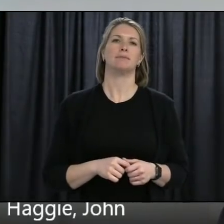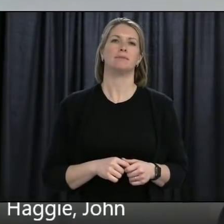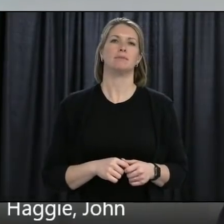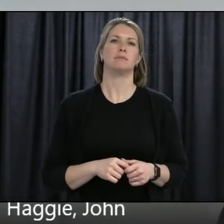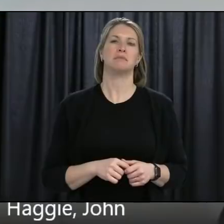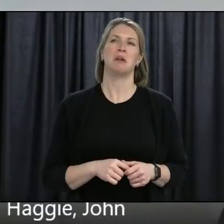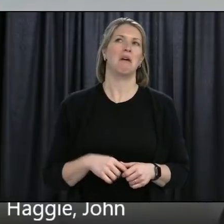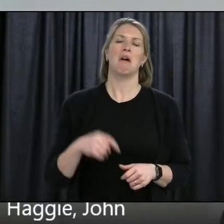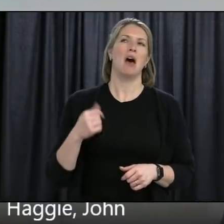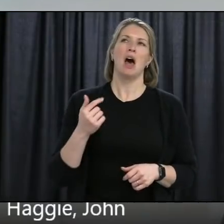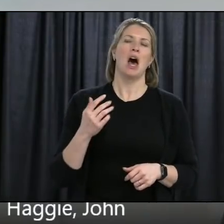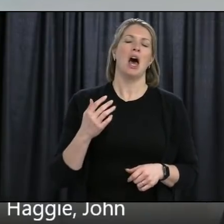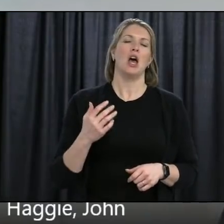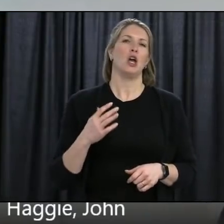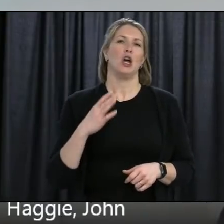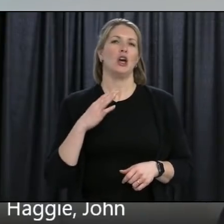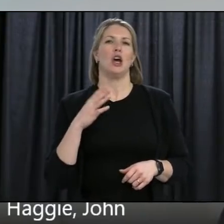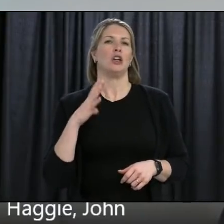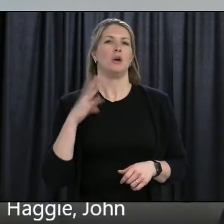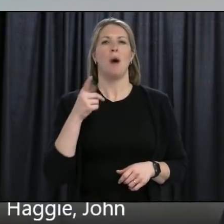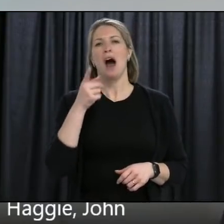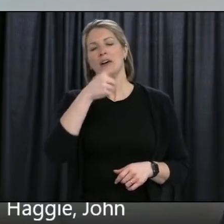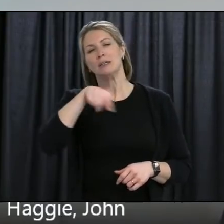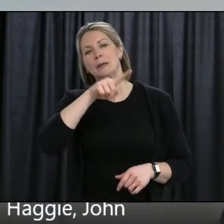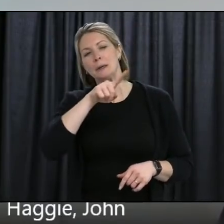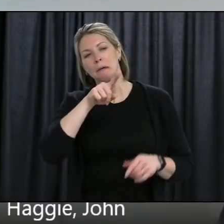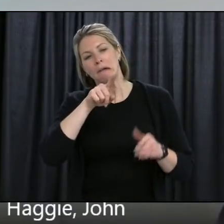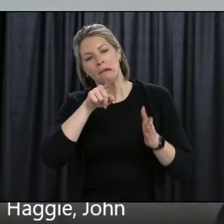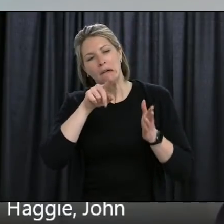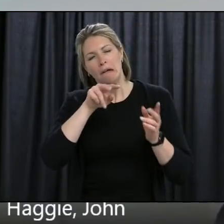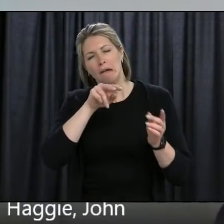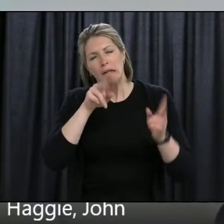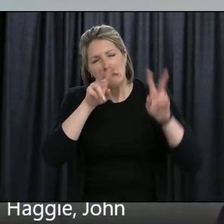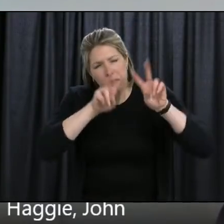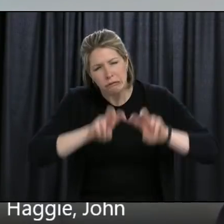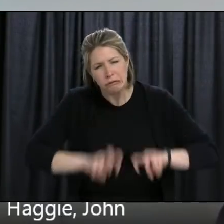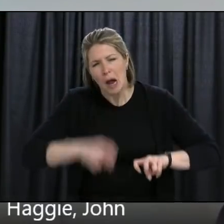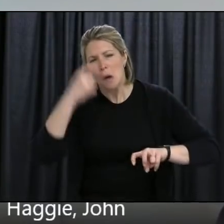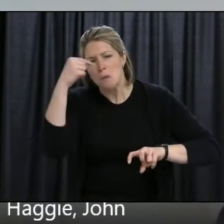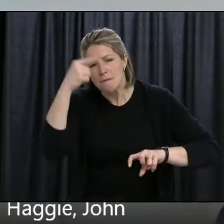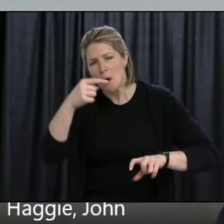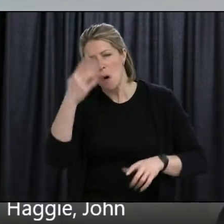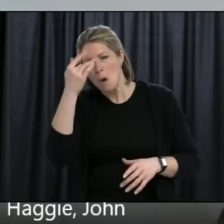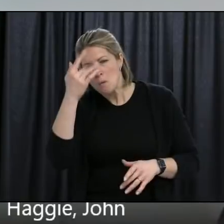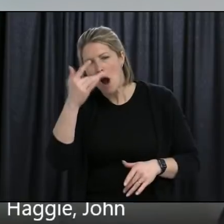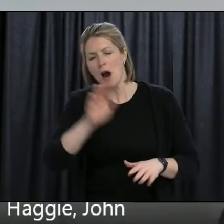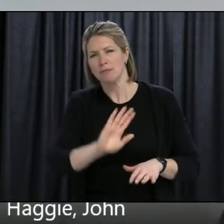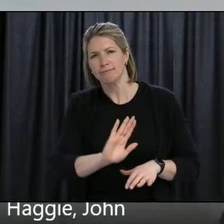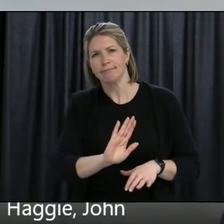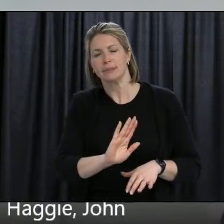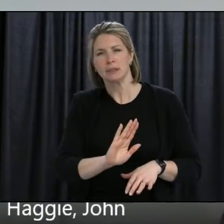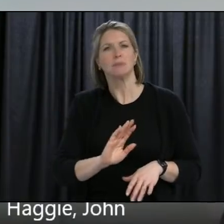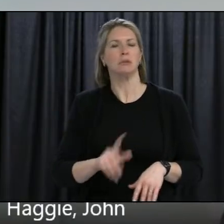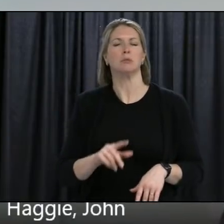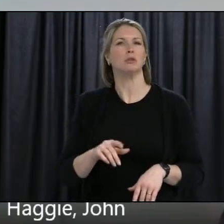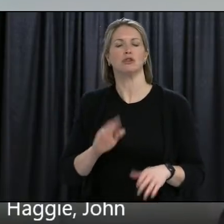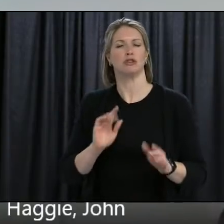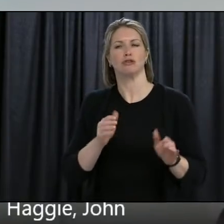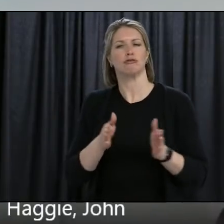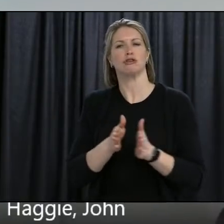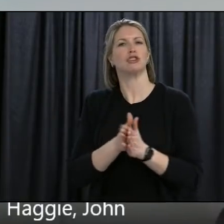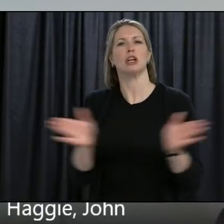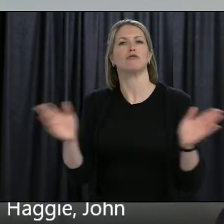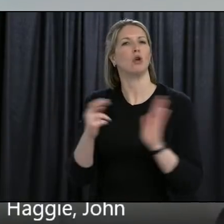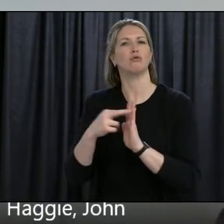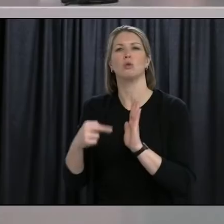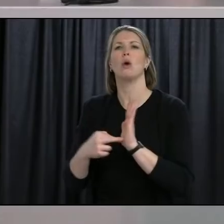not read anything into it other than this is the ramping down effect of level 5 activity on outpatient. And Jason, okay,